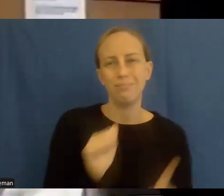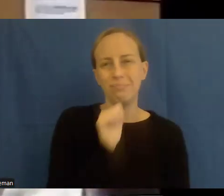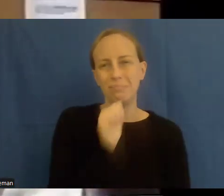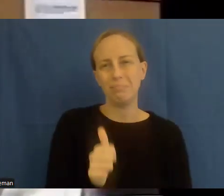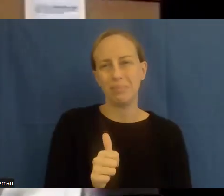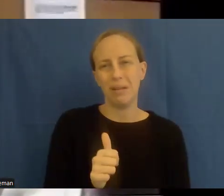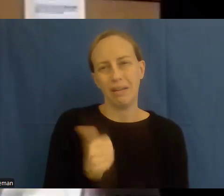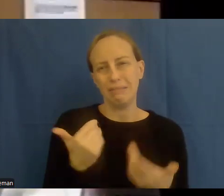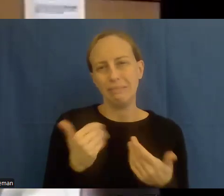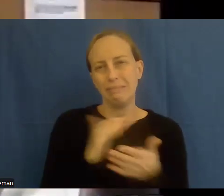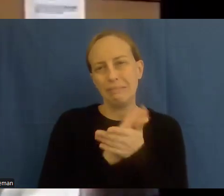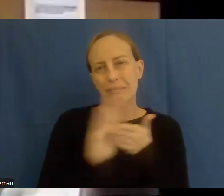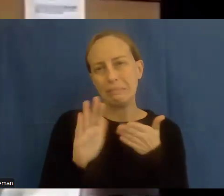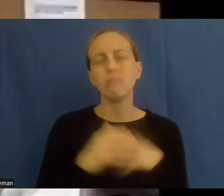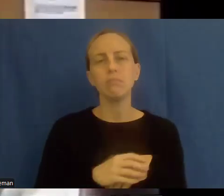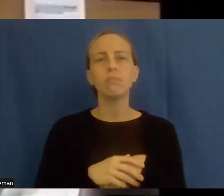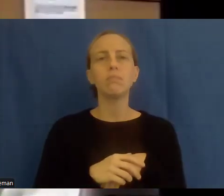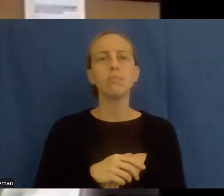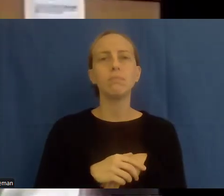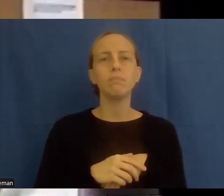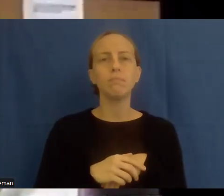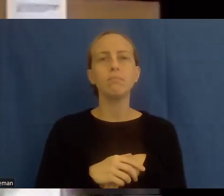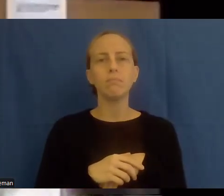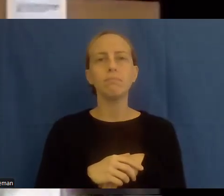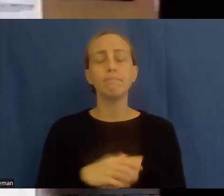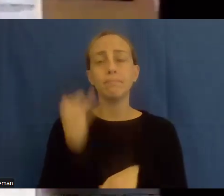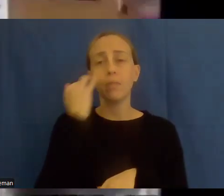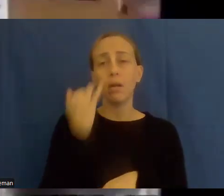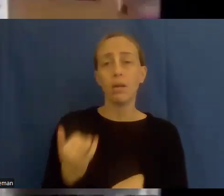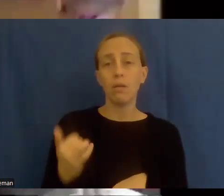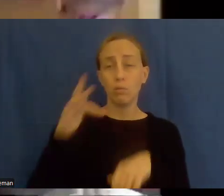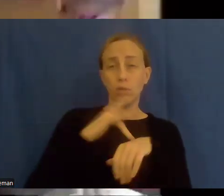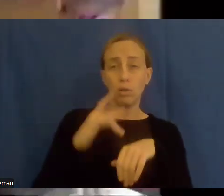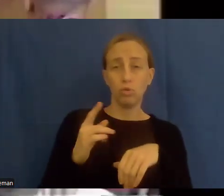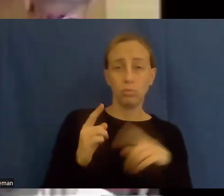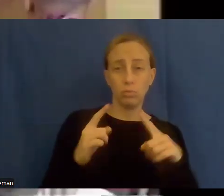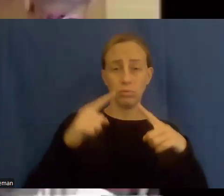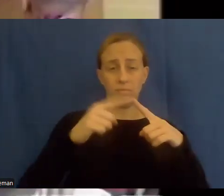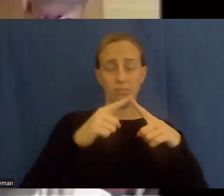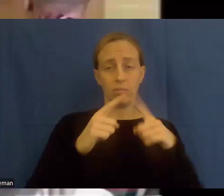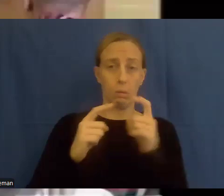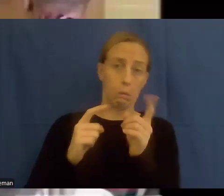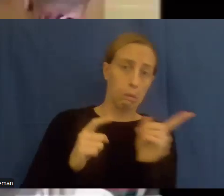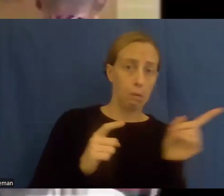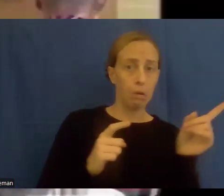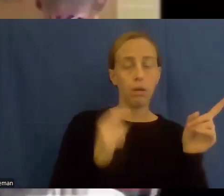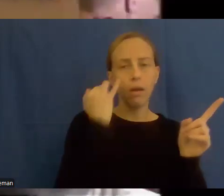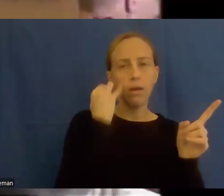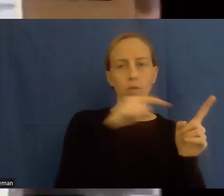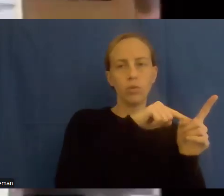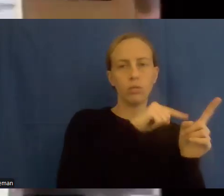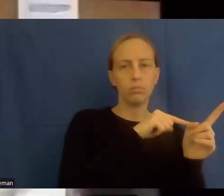probes because you can touch them on the anterior end and they'll turn away from it, and you can catch them over here and touch them again and they'll turn